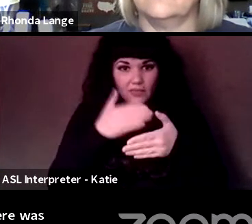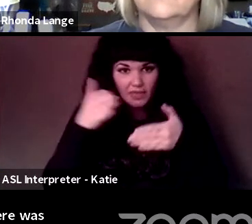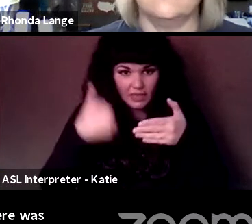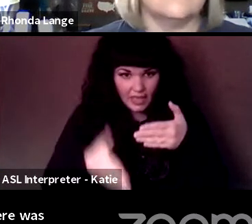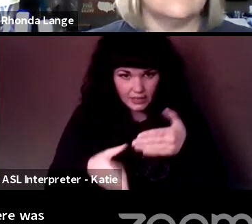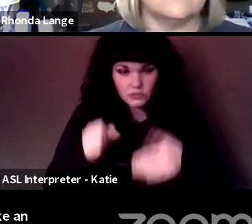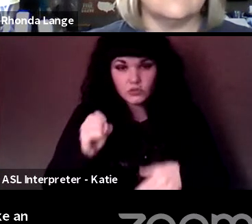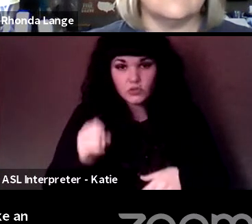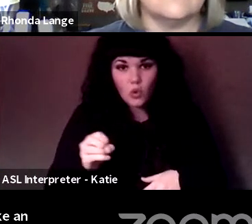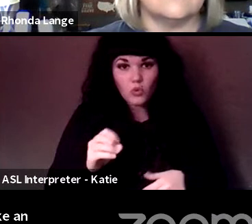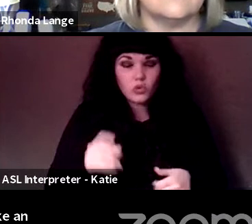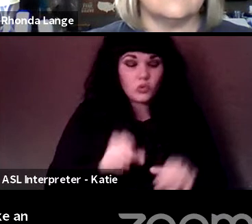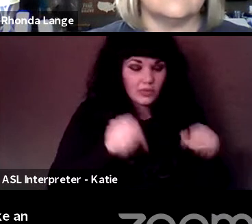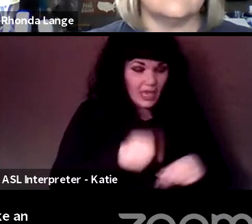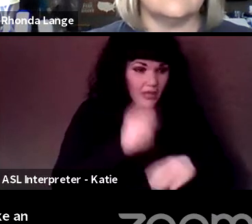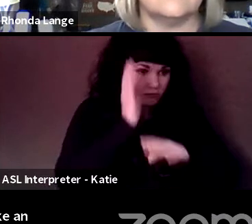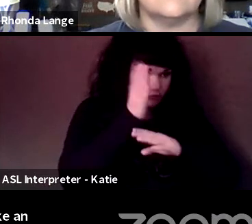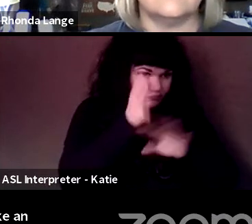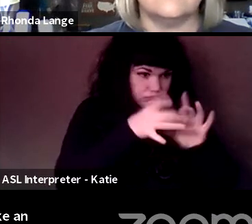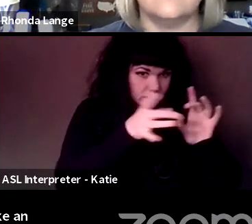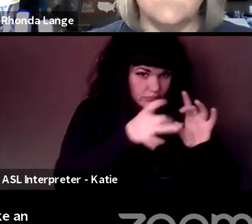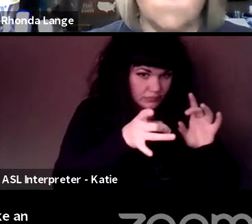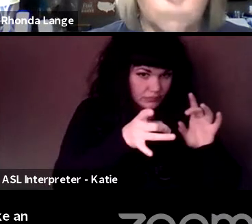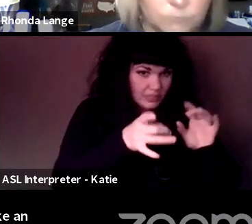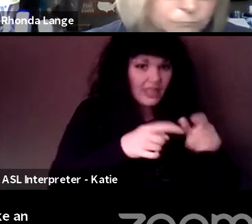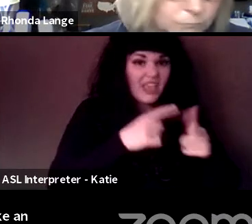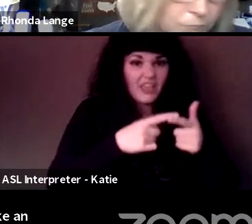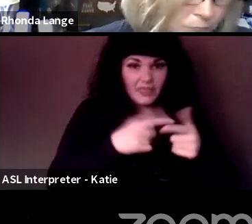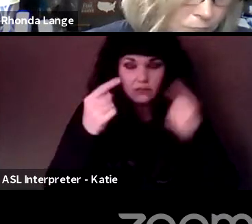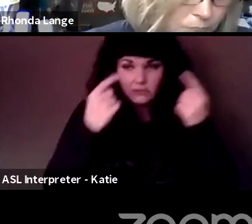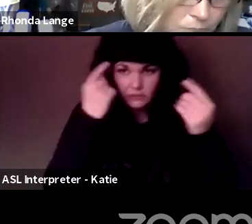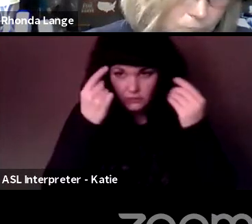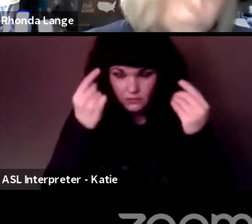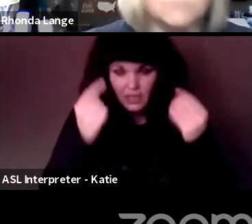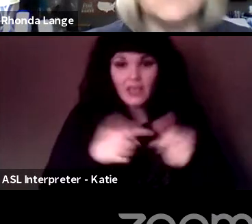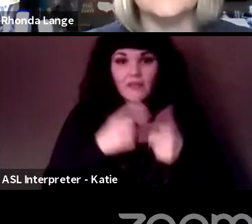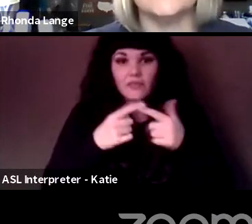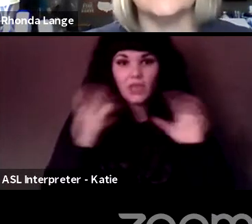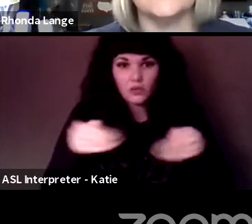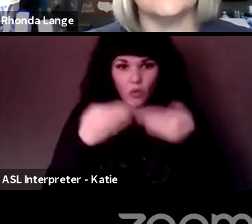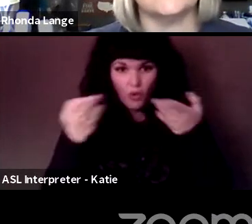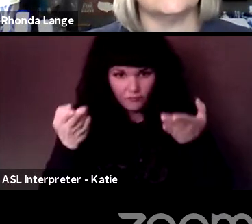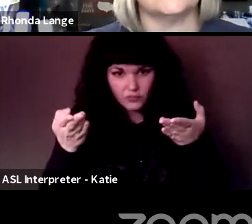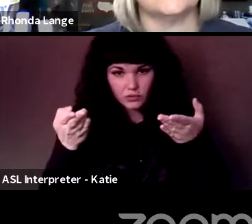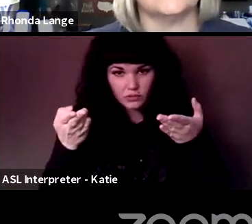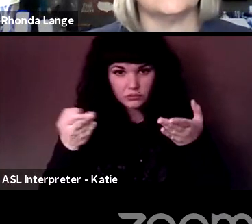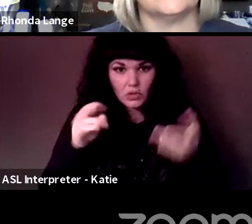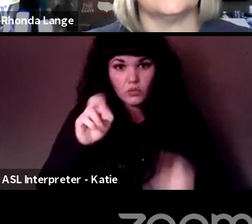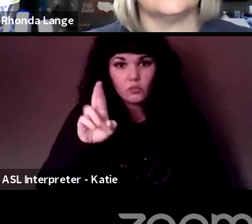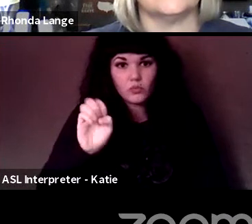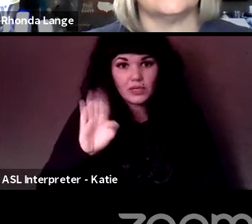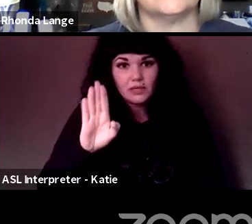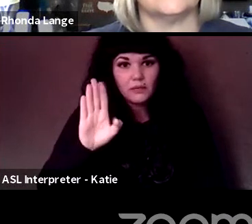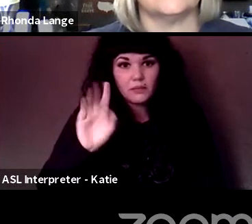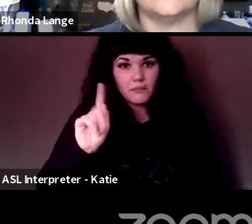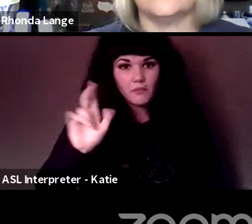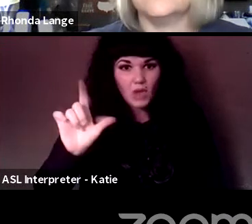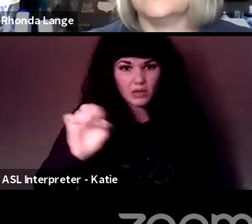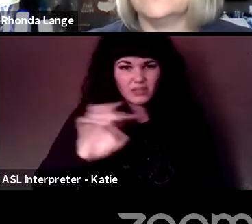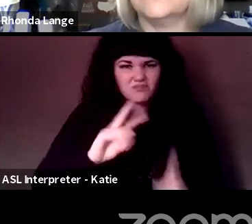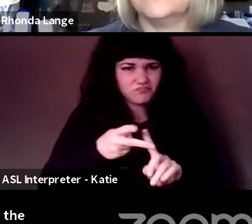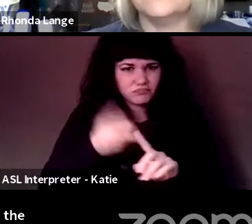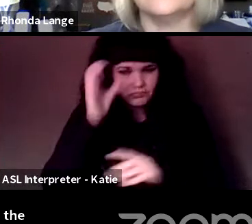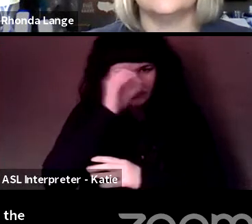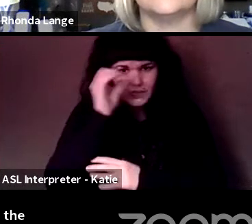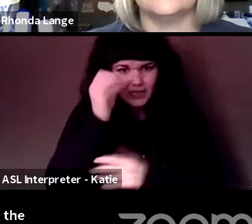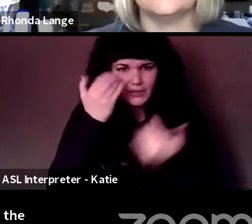rebuttal afterwards. And that's in your orientations at the first meeting. I don't know why you folks think that you can just change this stuff without voting. And I would ask the League